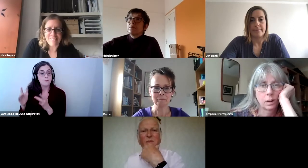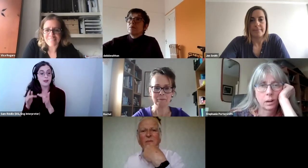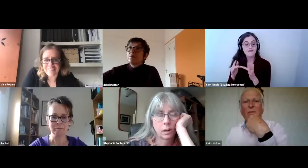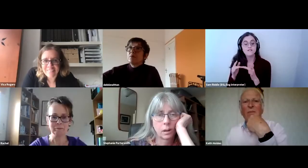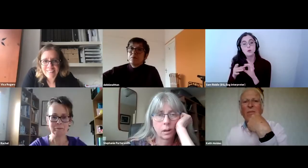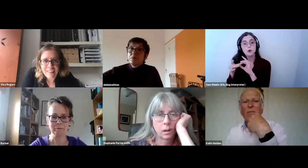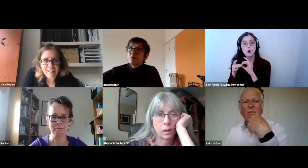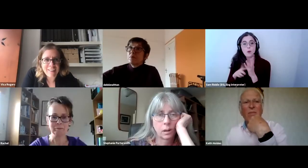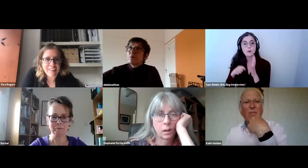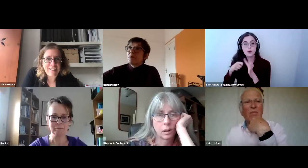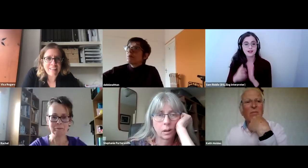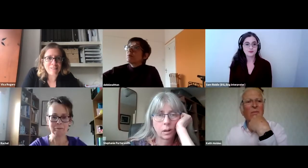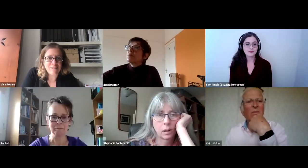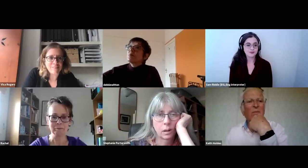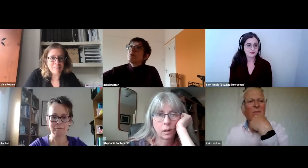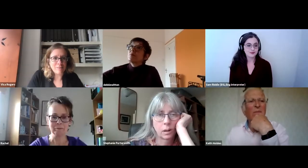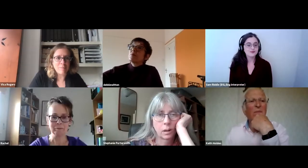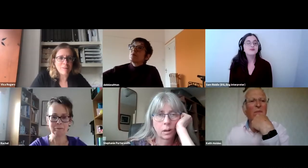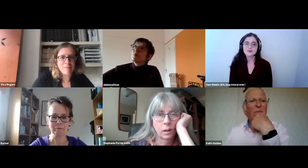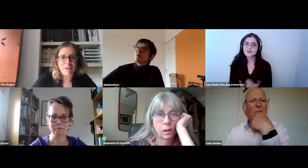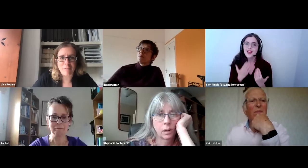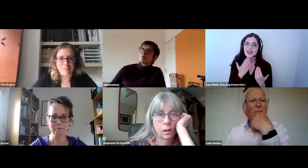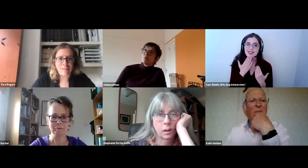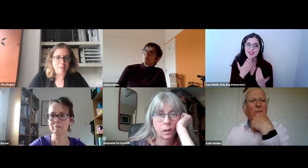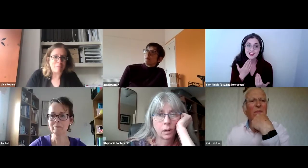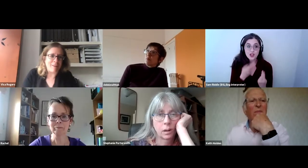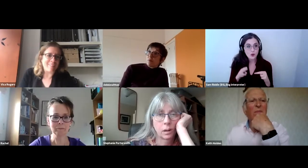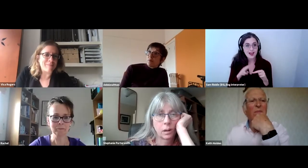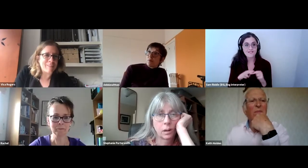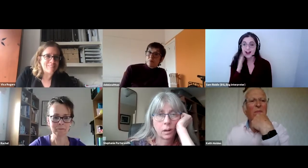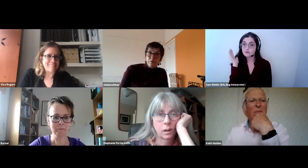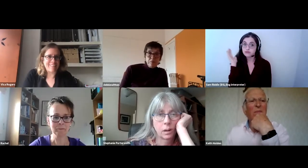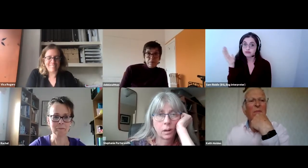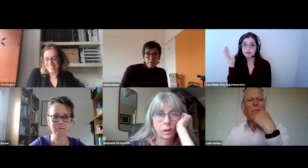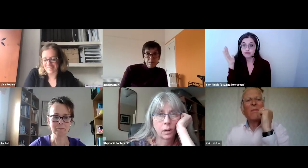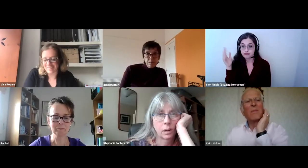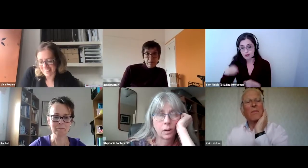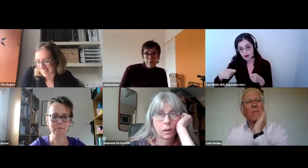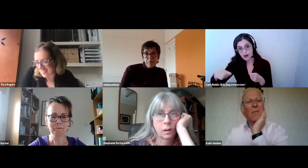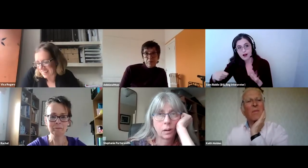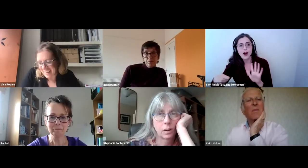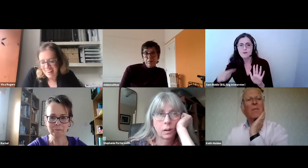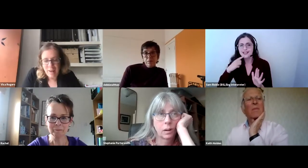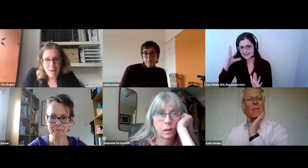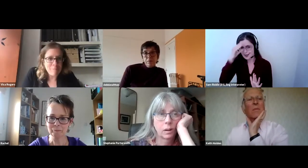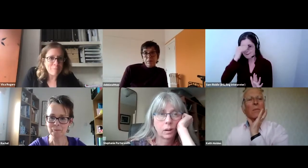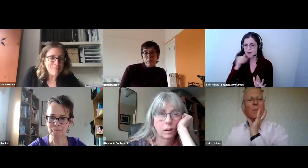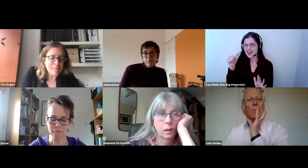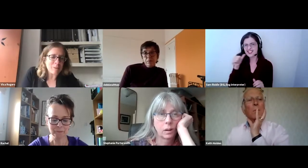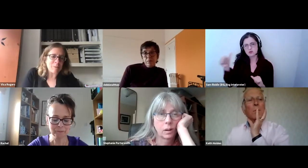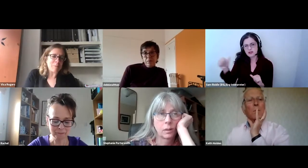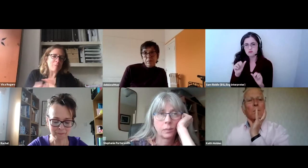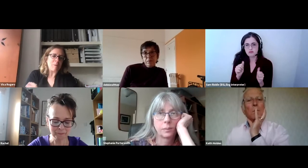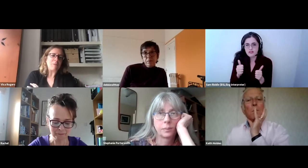Thank you, Rachel. And do interrupt me if I go over time, but I should be able to stay within my time.